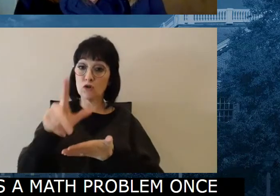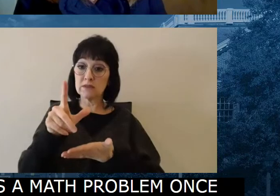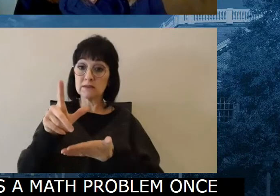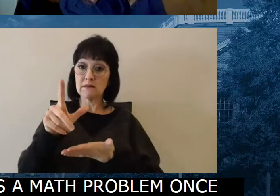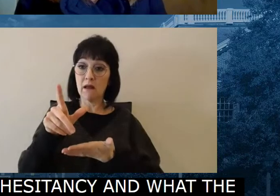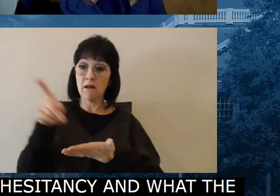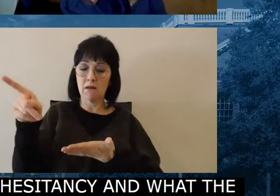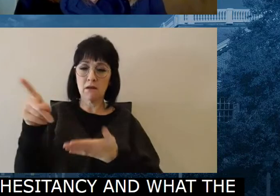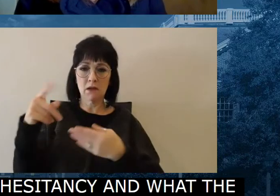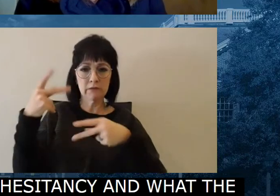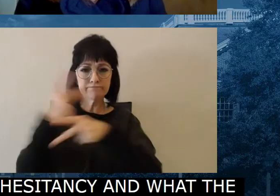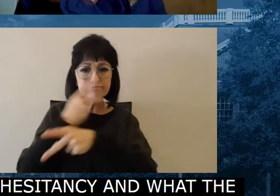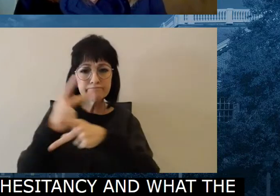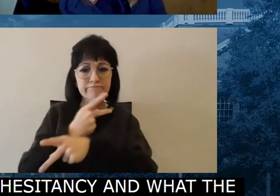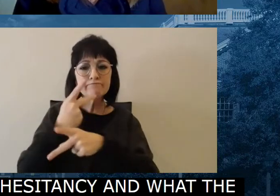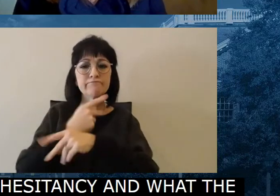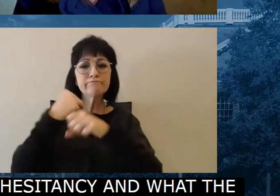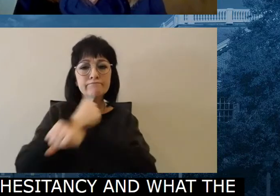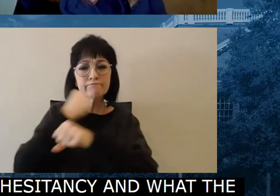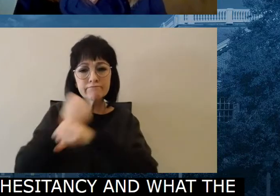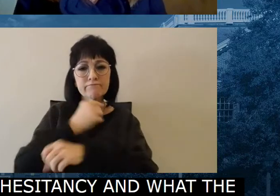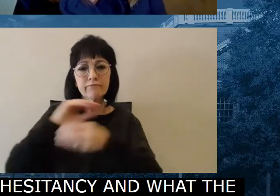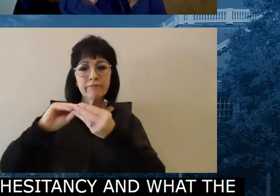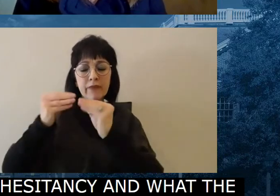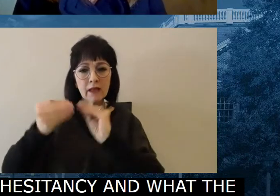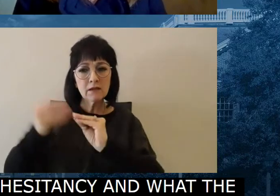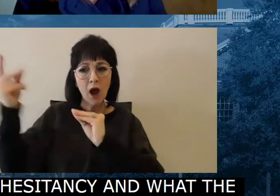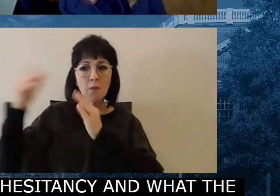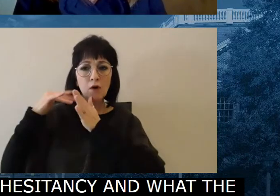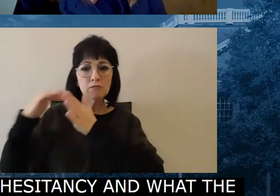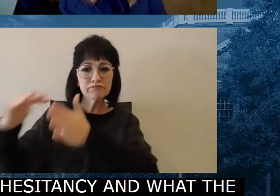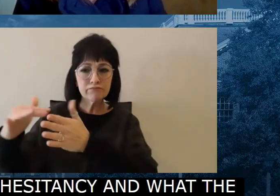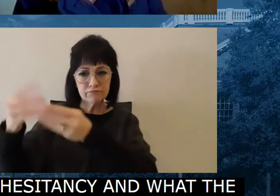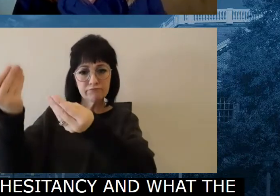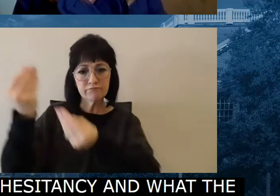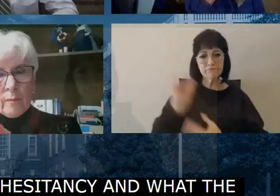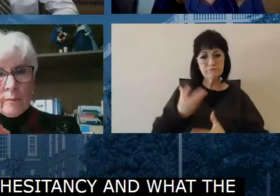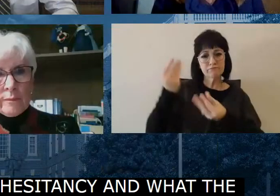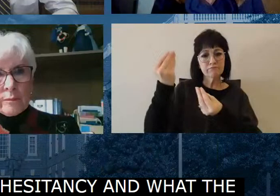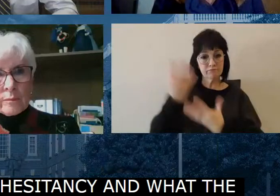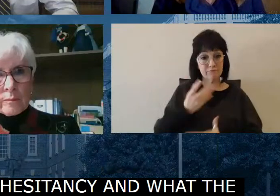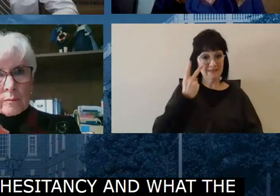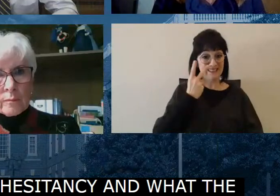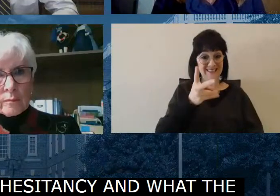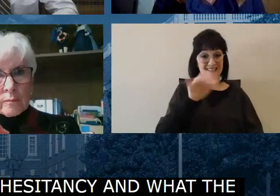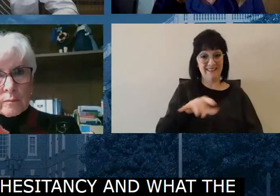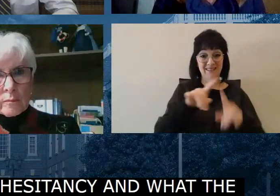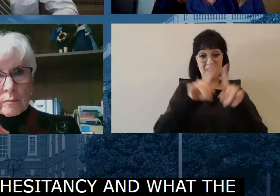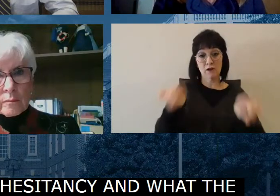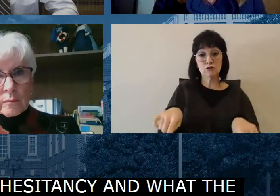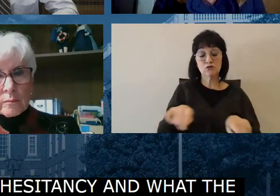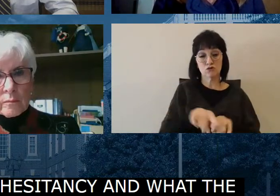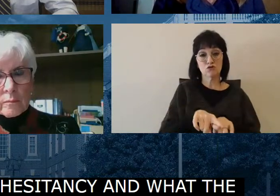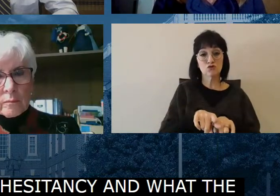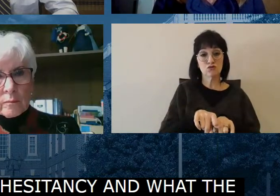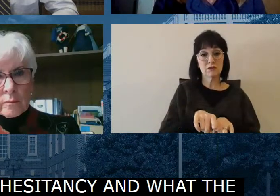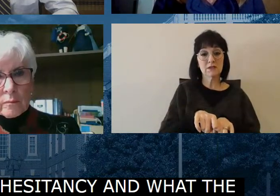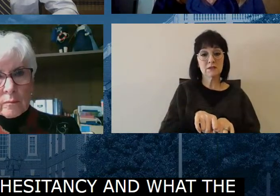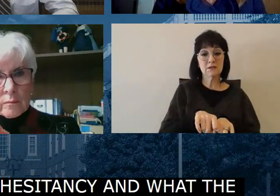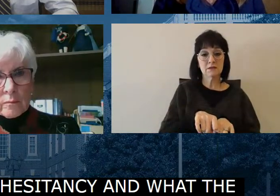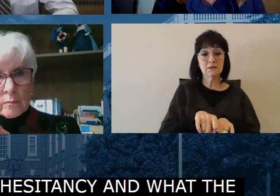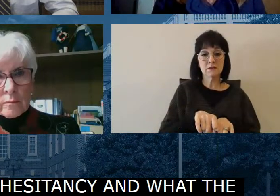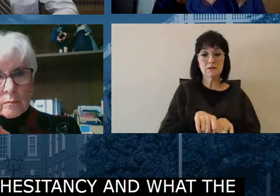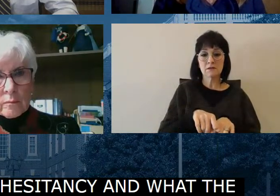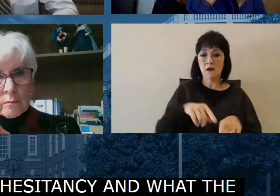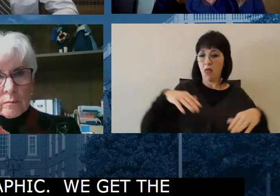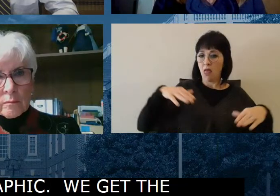with these numbers you see on the screen, or you should see, I think, on the screen, we're not quite